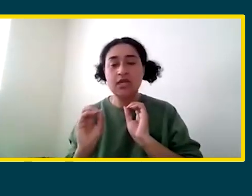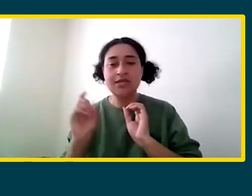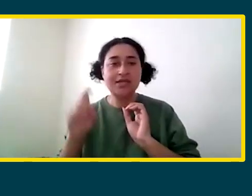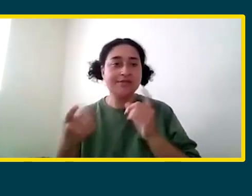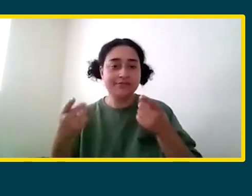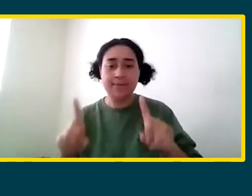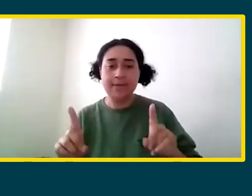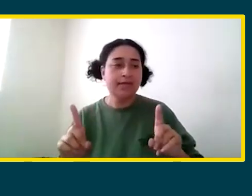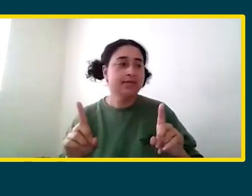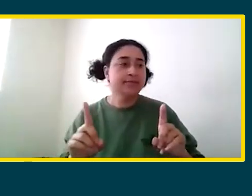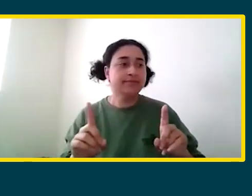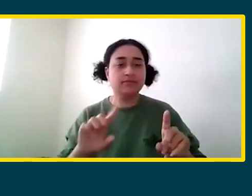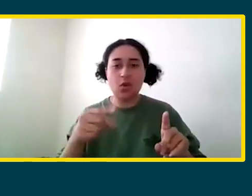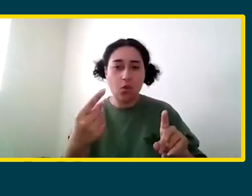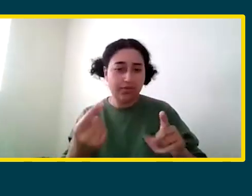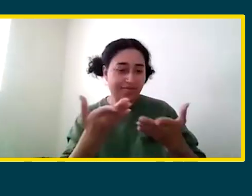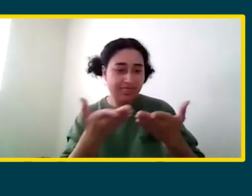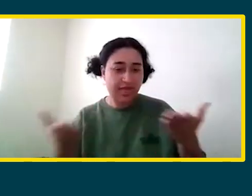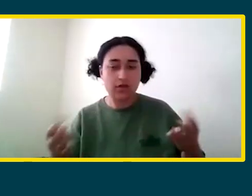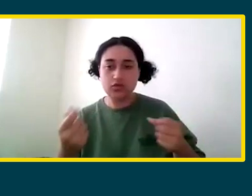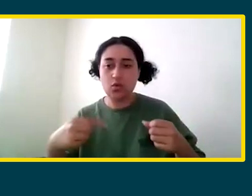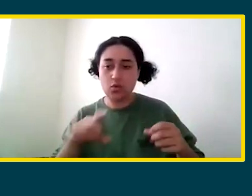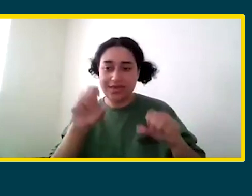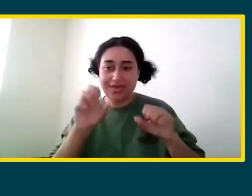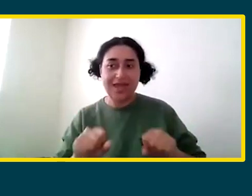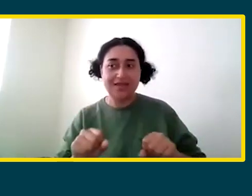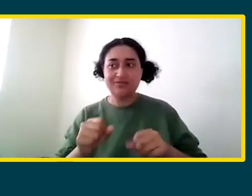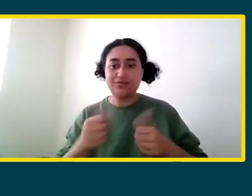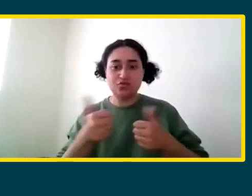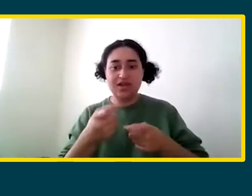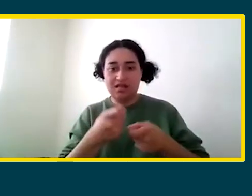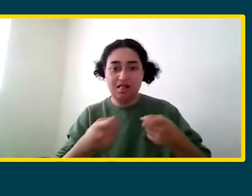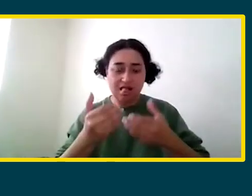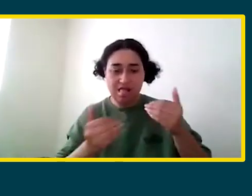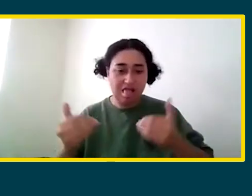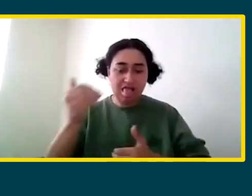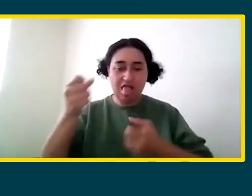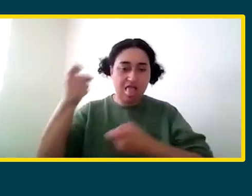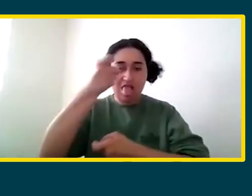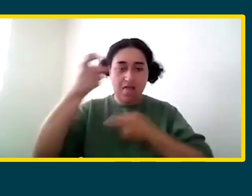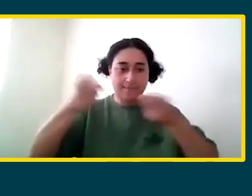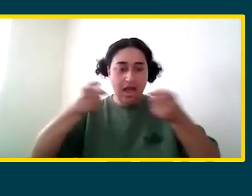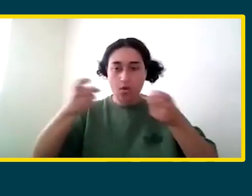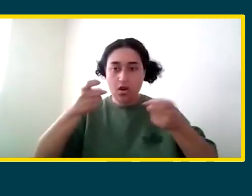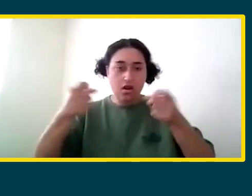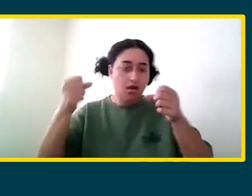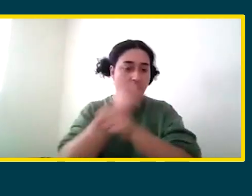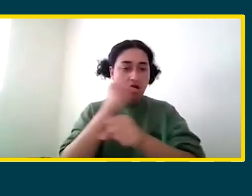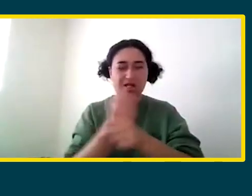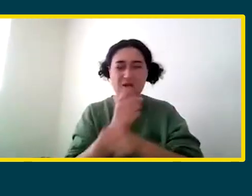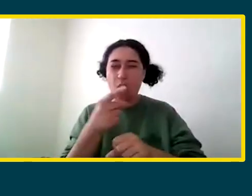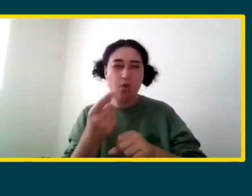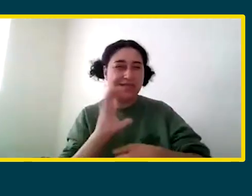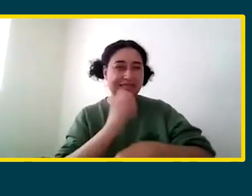exist at all. They only exist so that we can exert power over each other, right? It's like, these categories were only created so